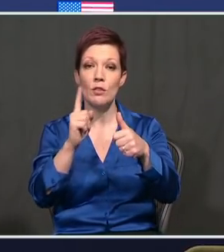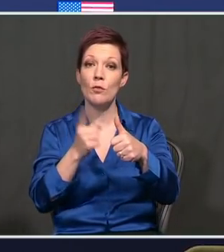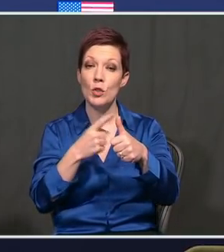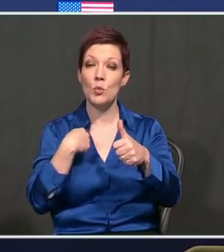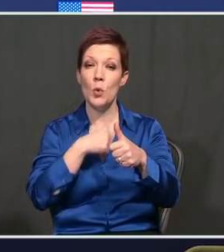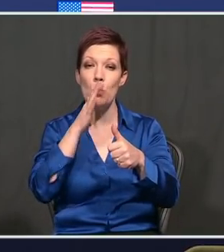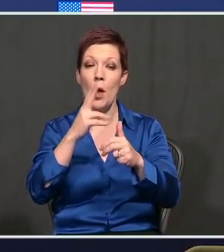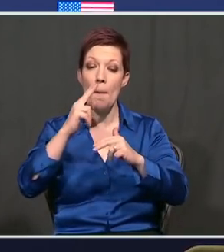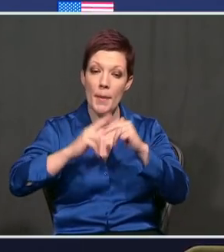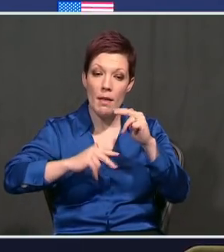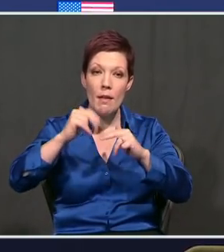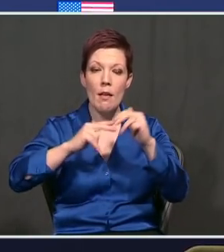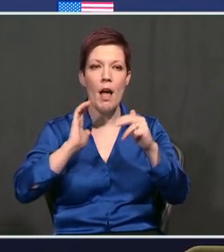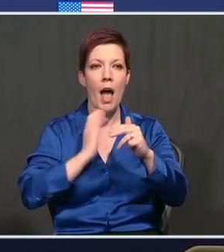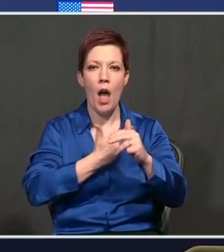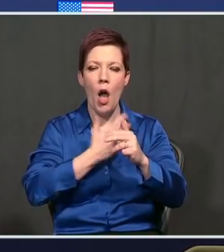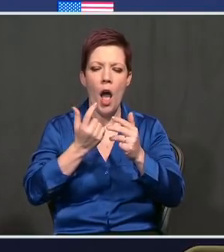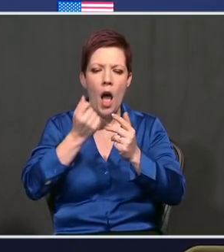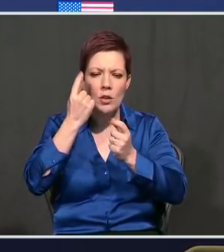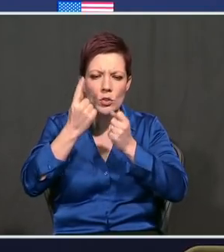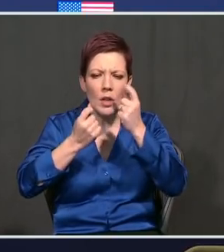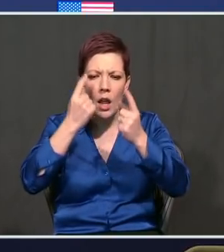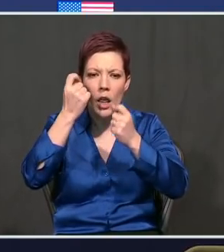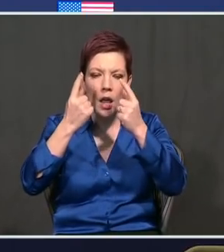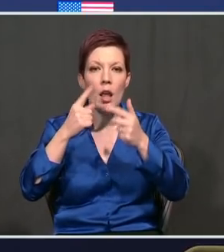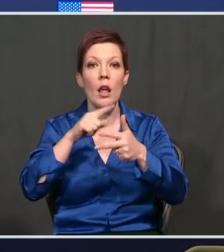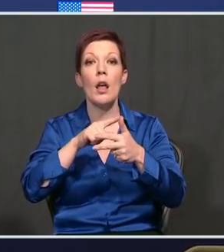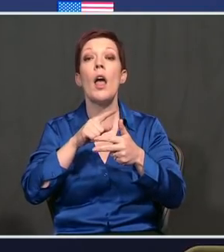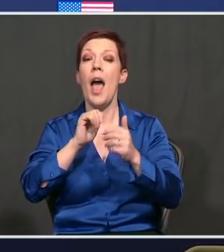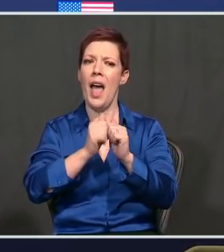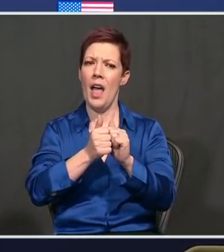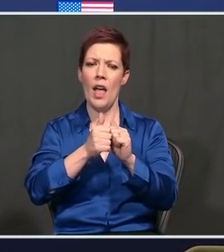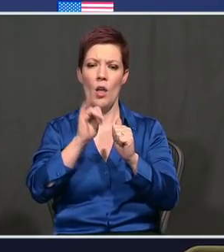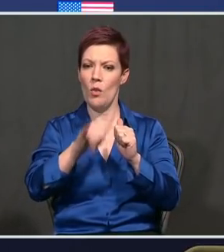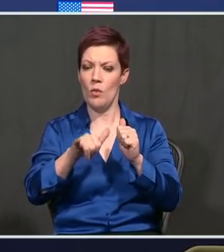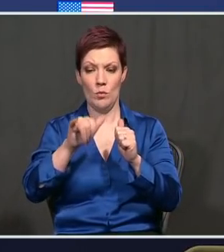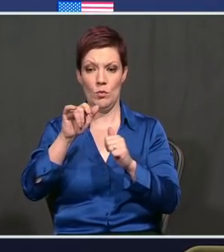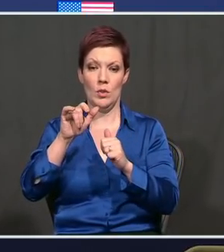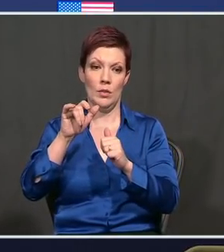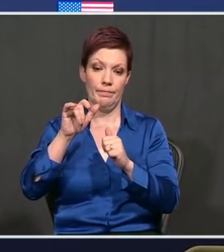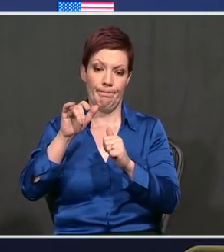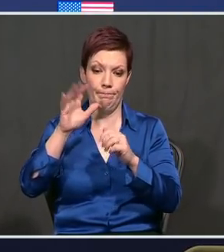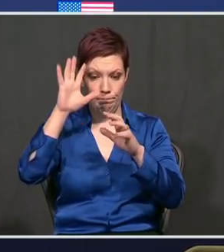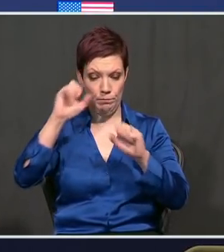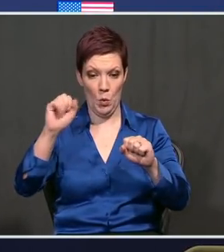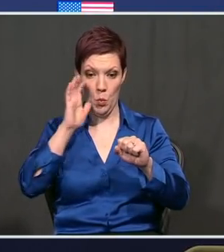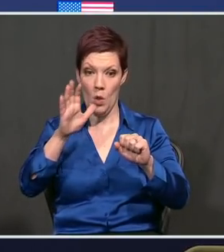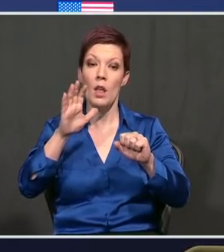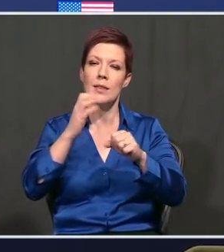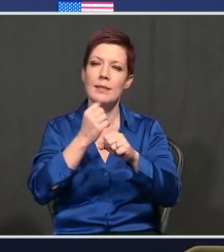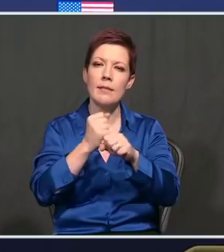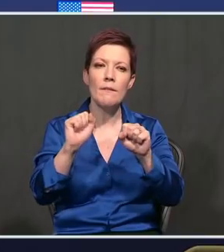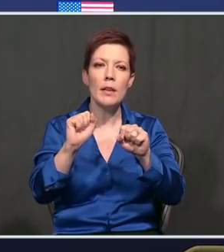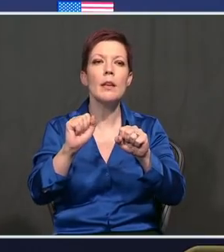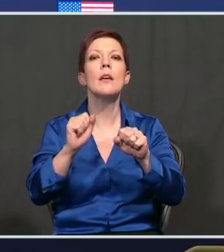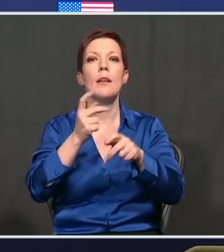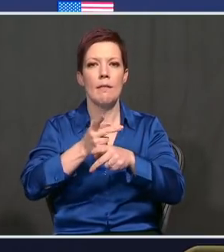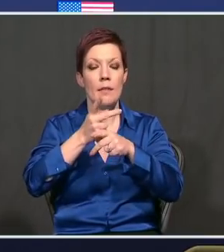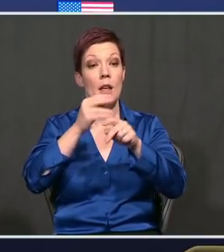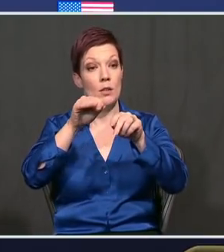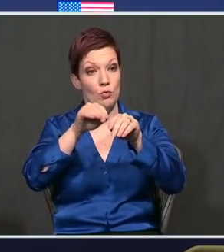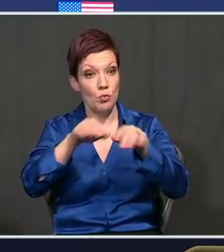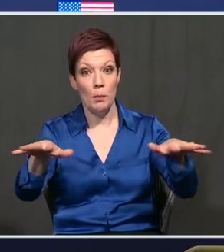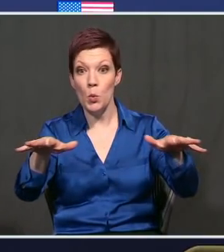will describe how the Trump administration plans to equitably distribute safe and effective vaccines to any American desiring